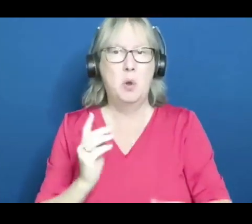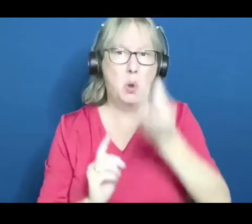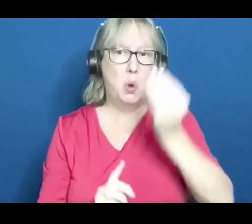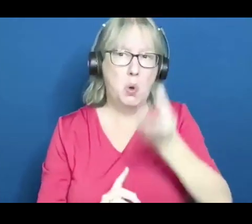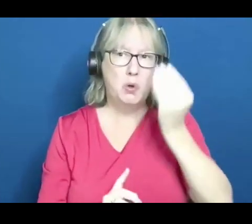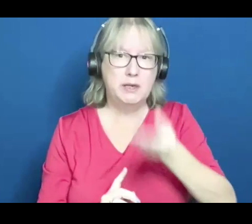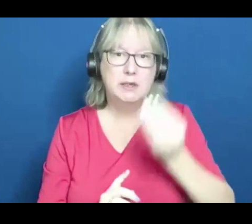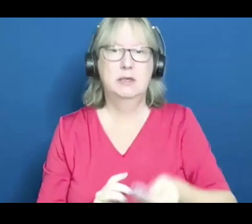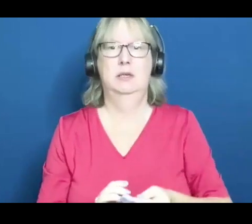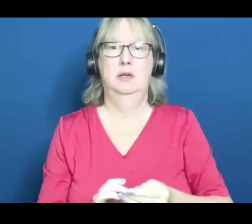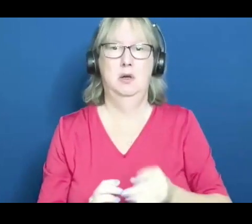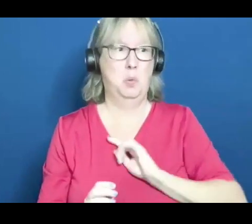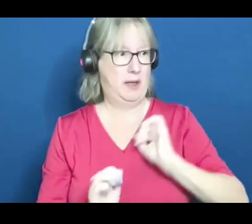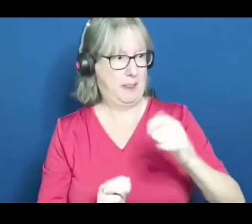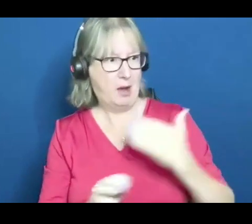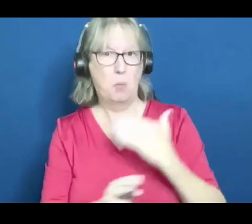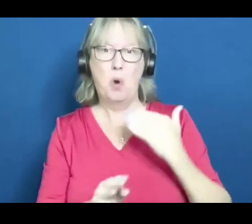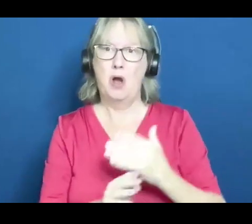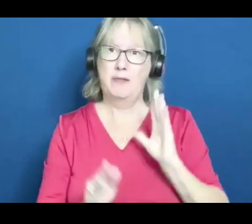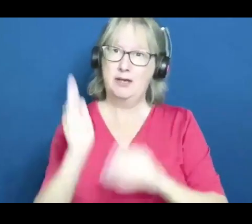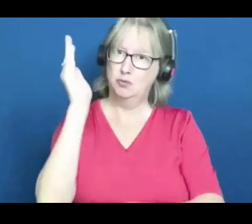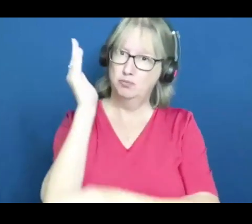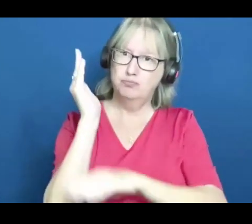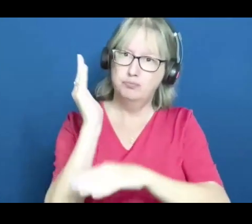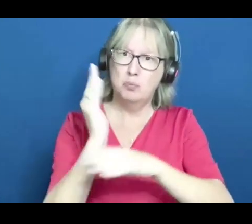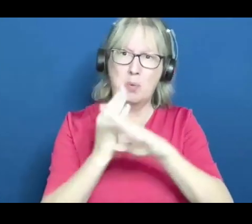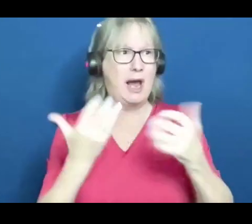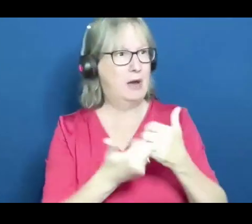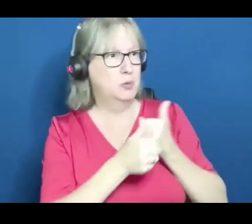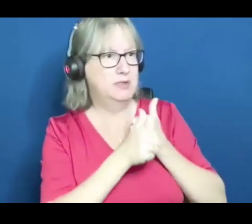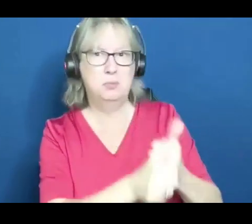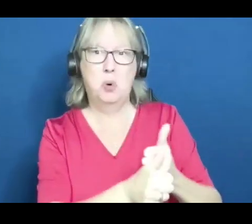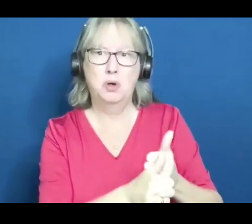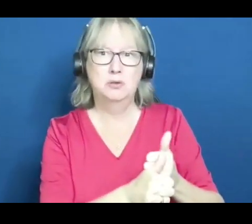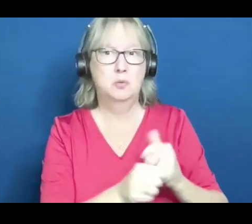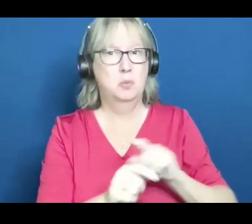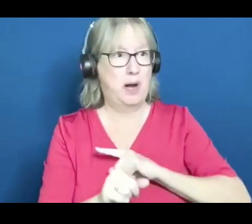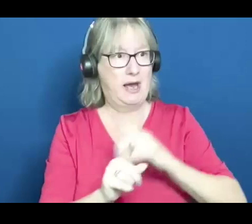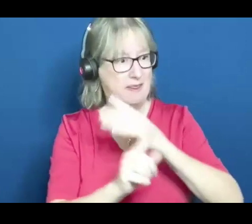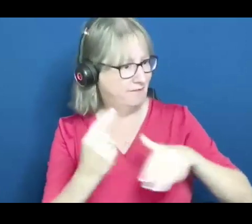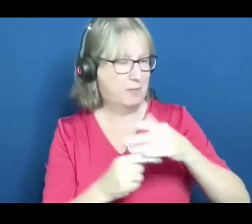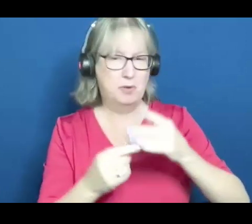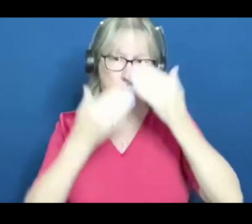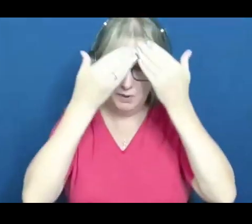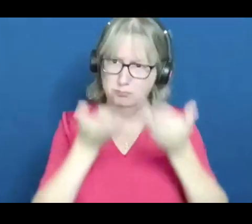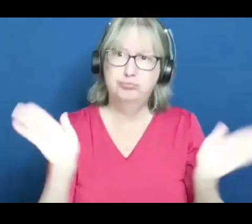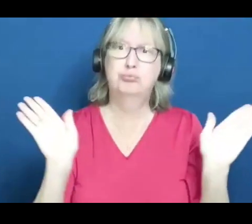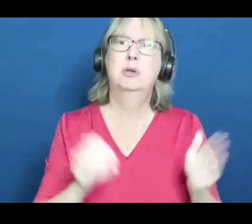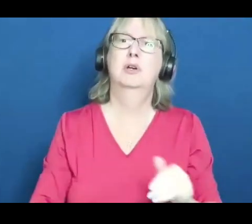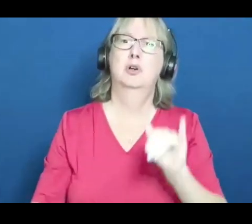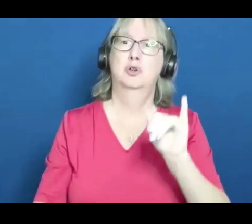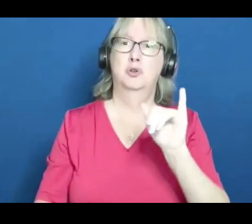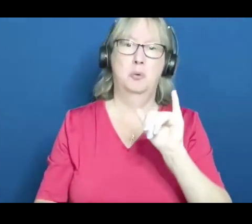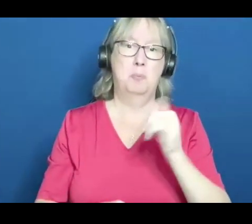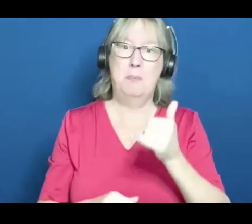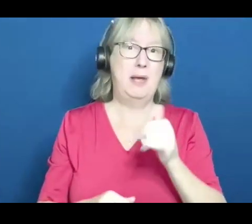continually learning over the path of their working role. And how can we support that in that different environment? Again, it might be in large